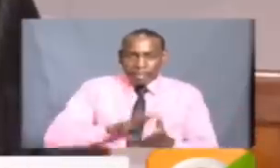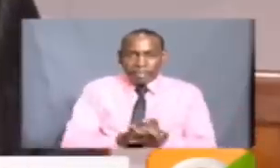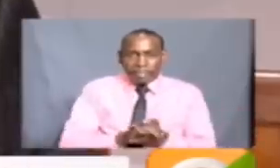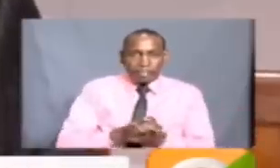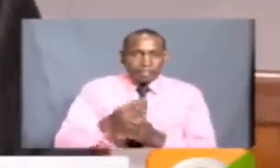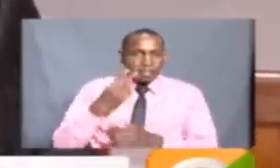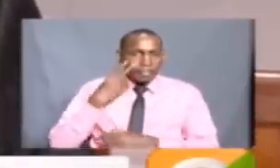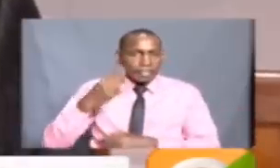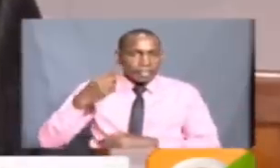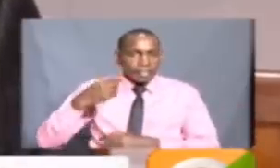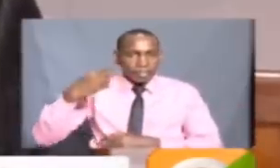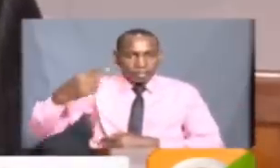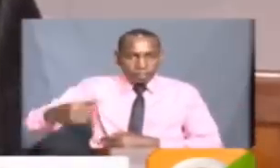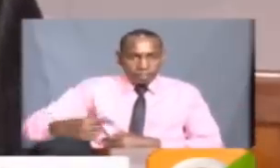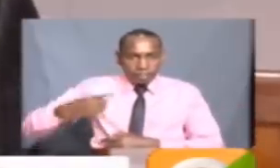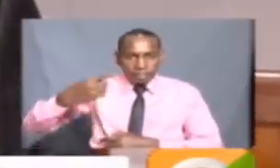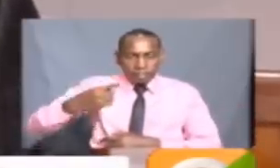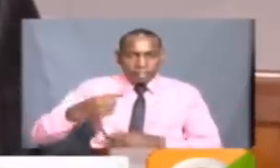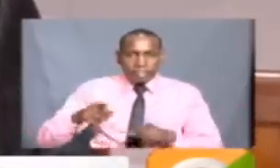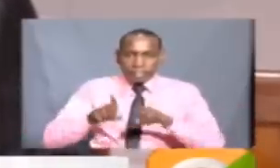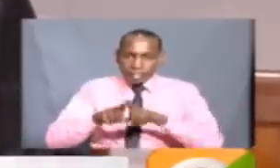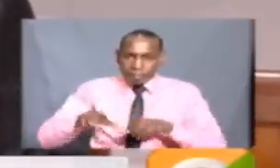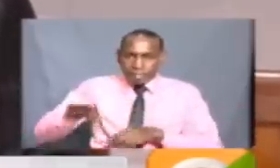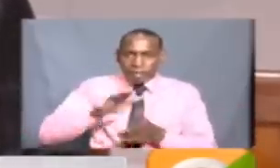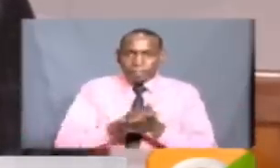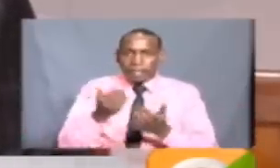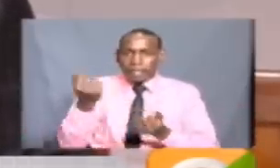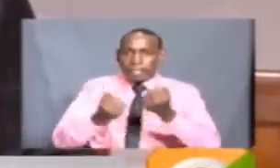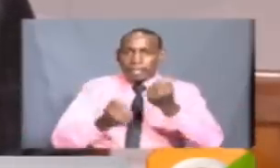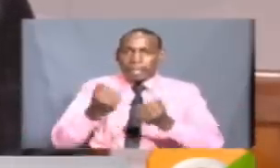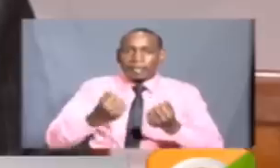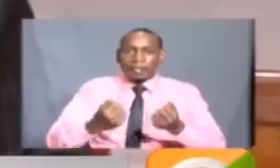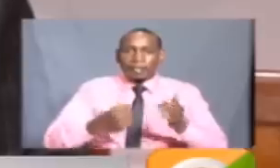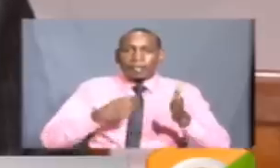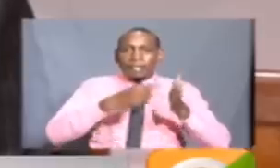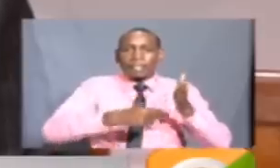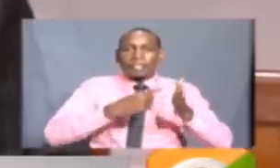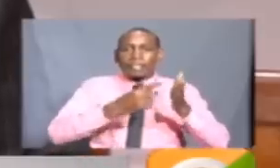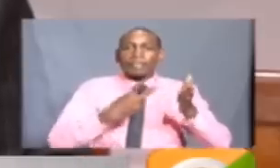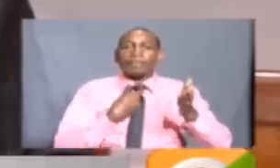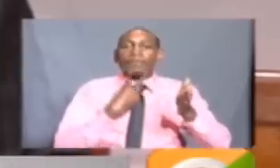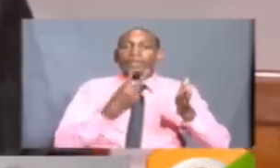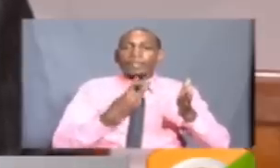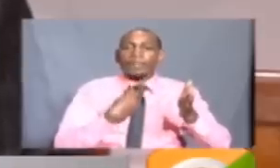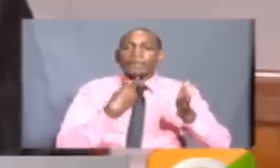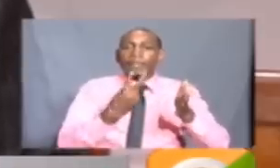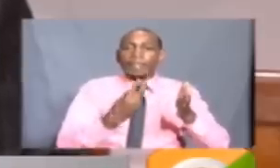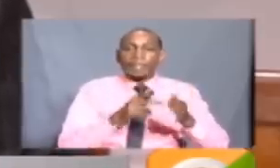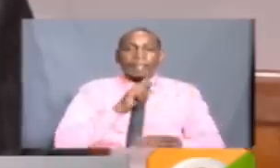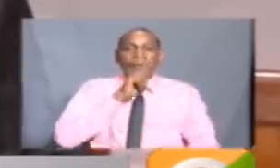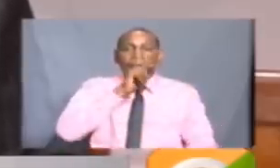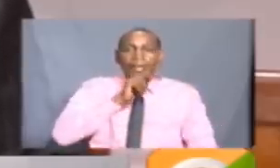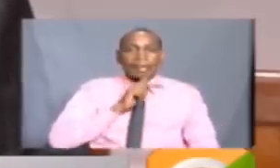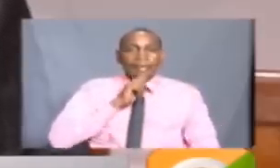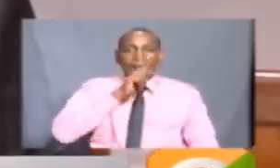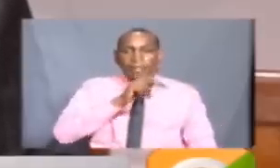that wheel spinning in the same place and the car is producing, the engine is producing some screeching sound.